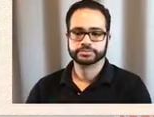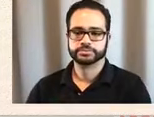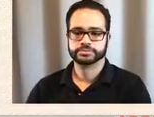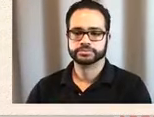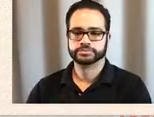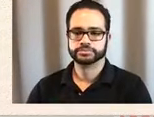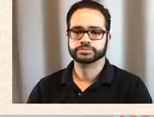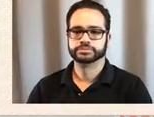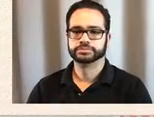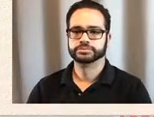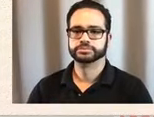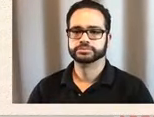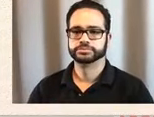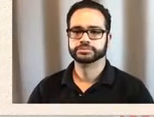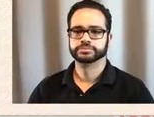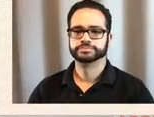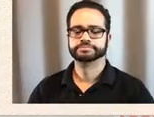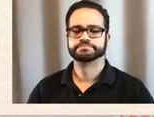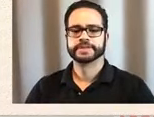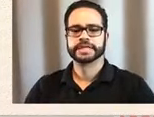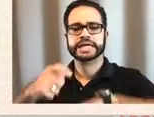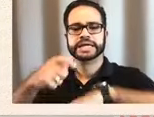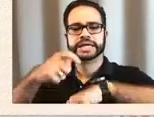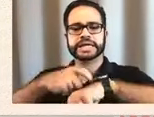Timing for guardian advocacy.